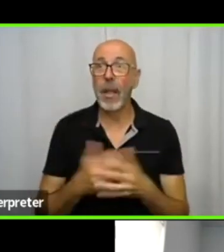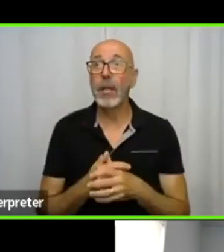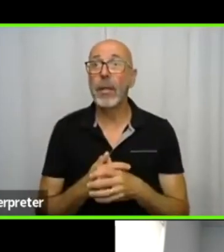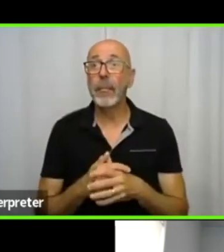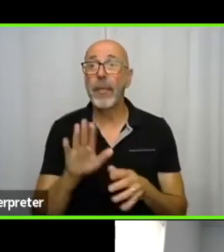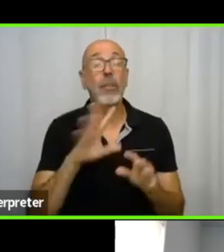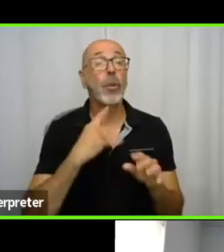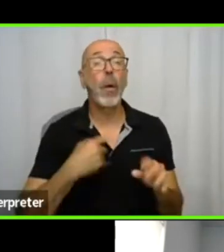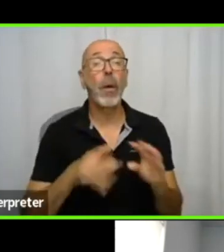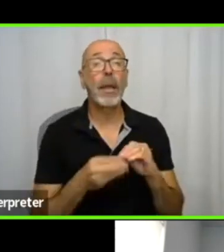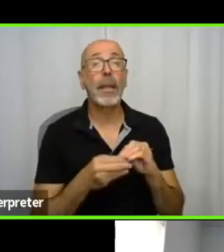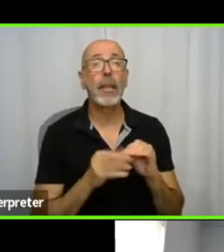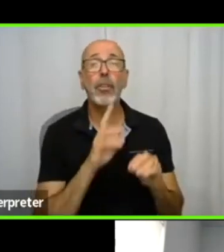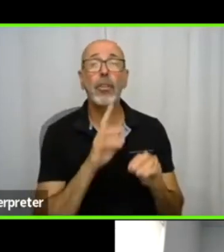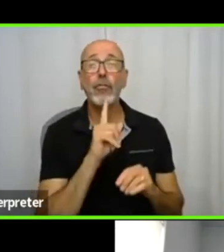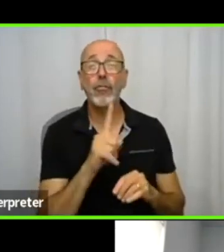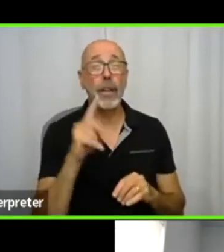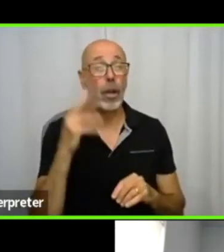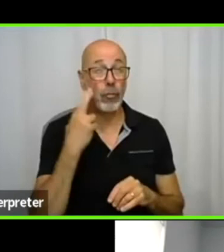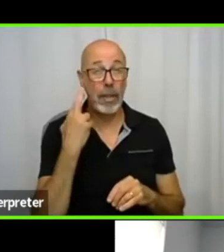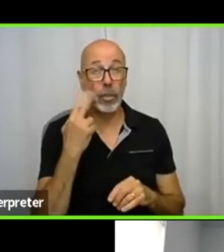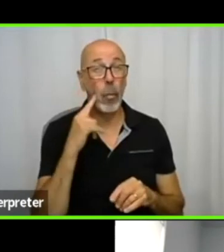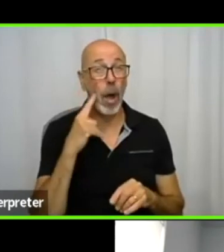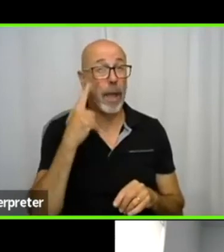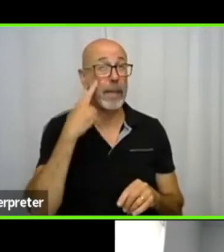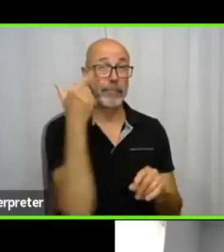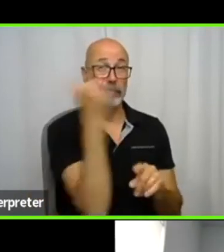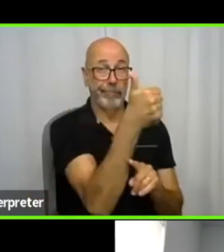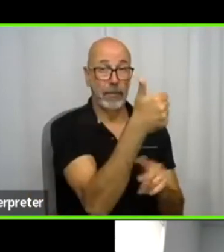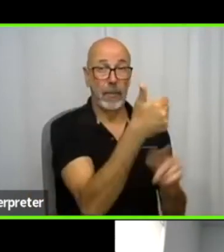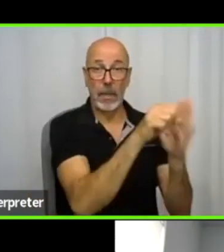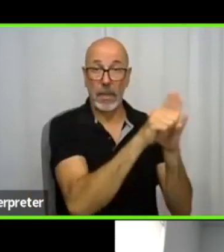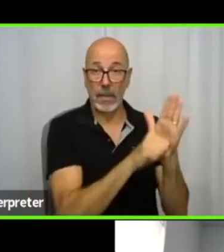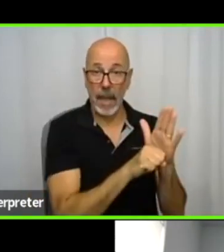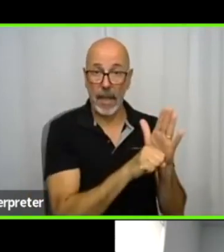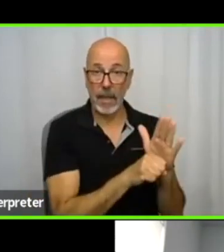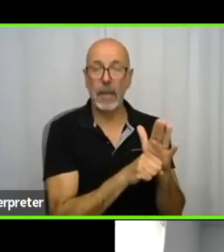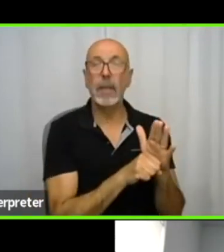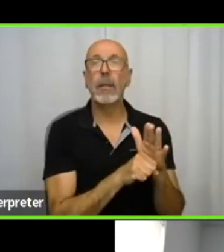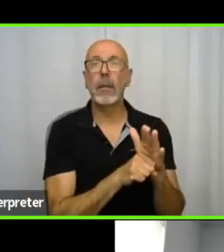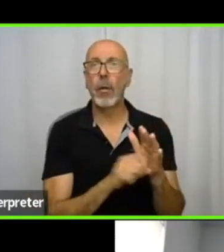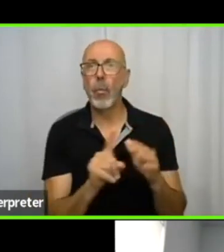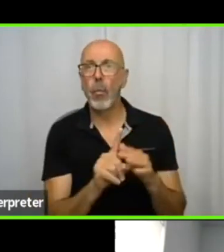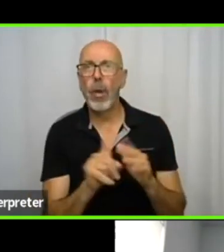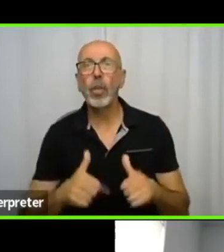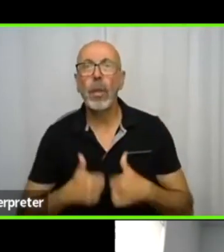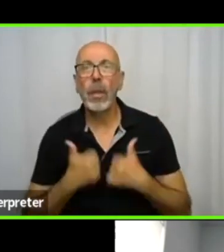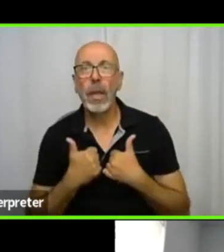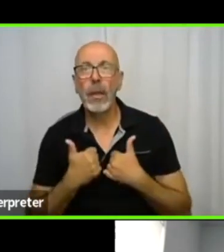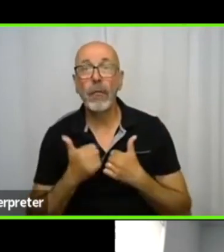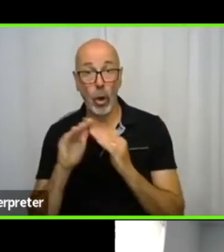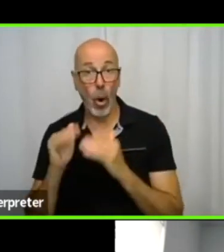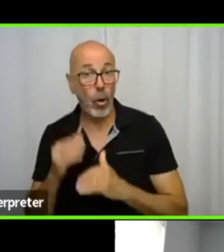but the real reason why it's up to the state is because where you're domiciled, where you live, where your home is, where your condo,